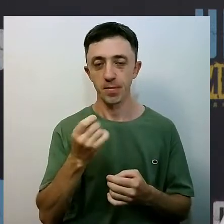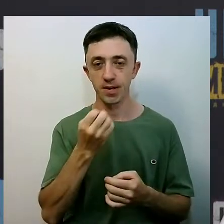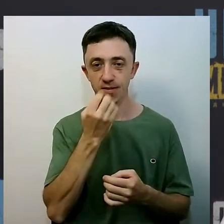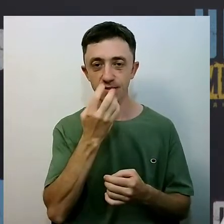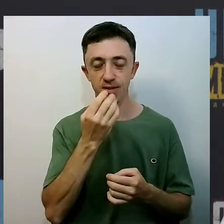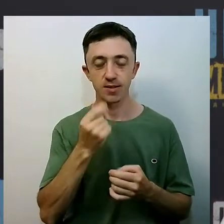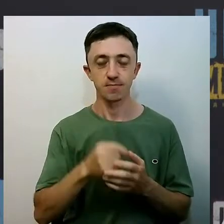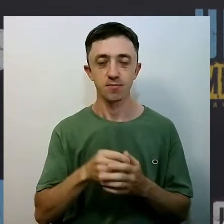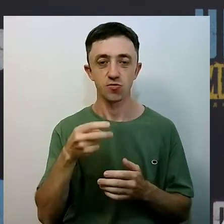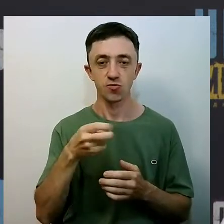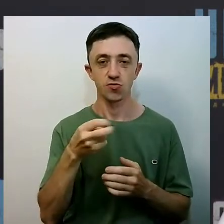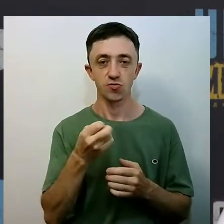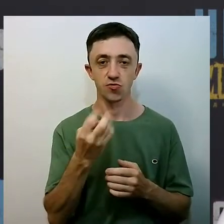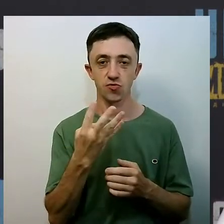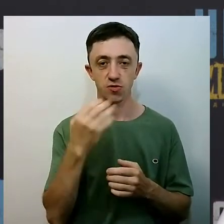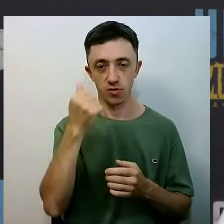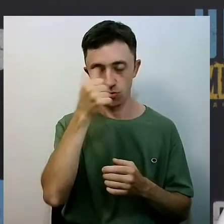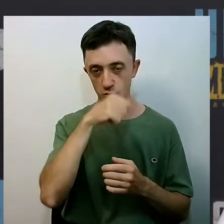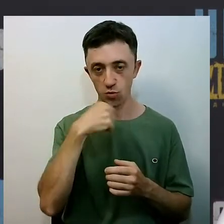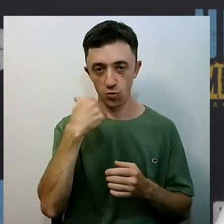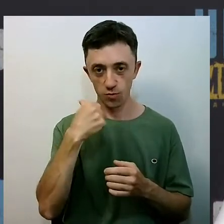special plan.